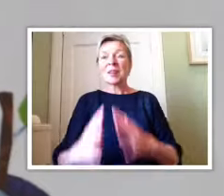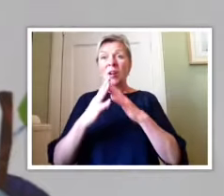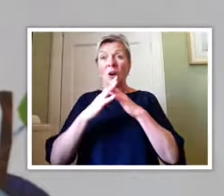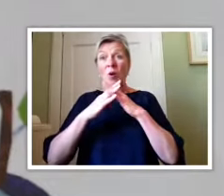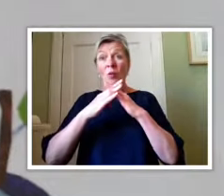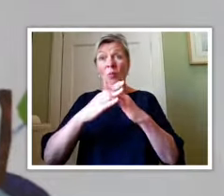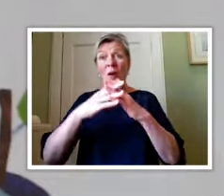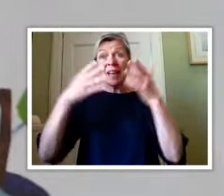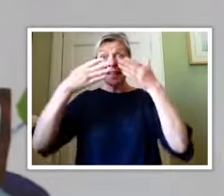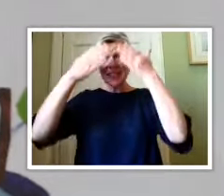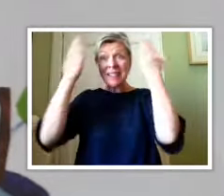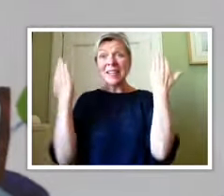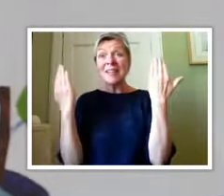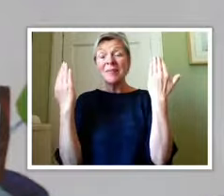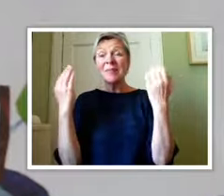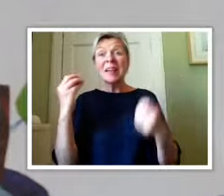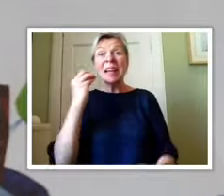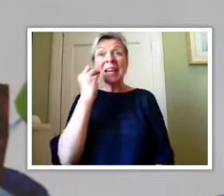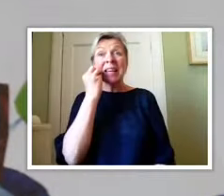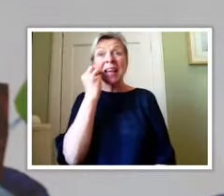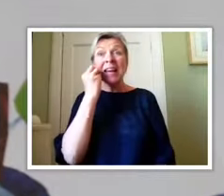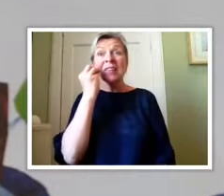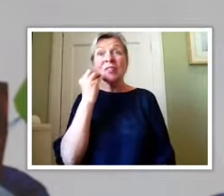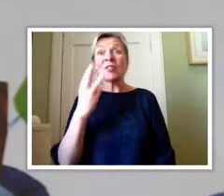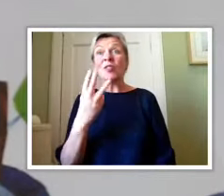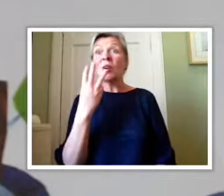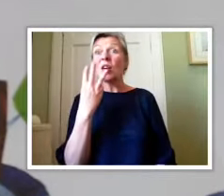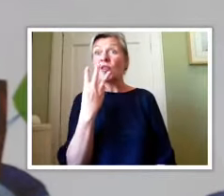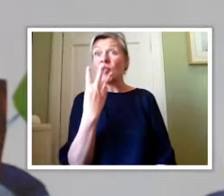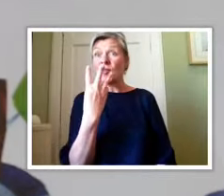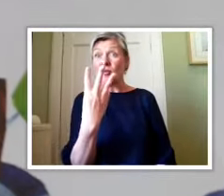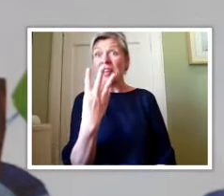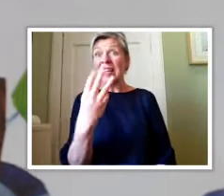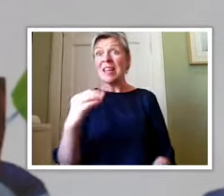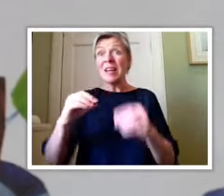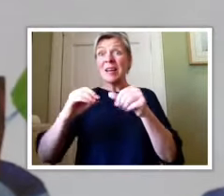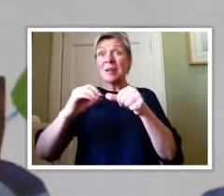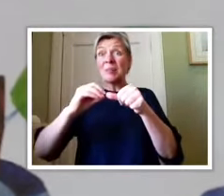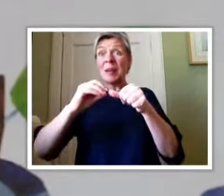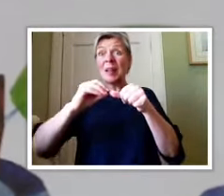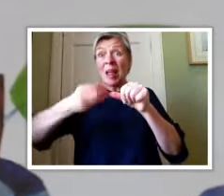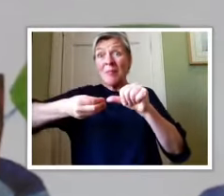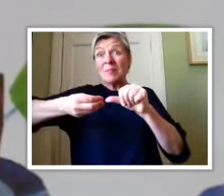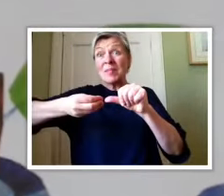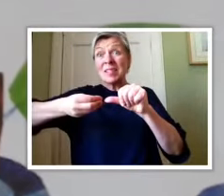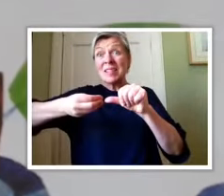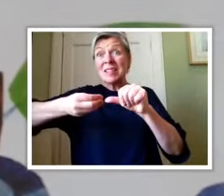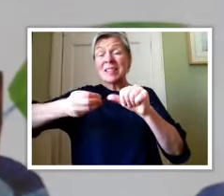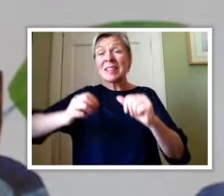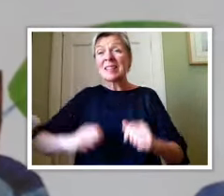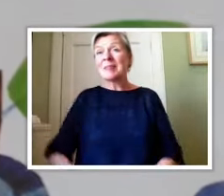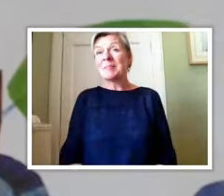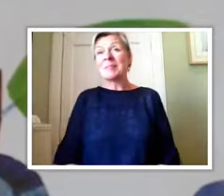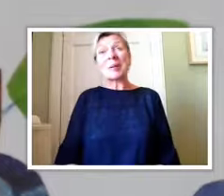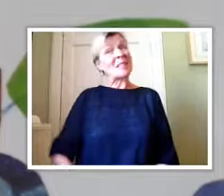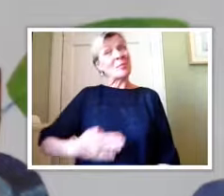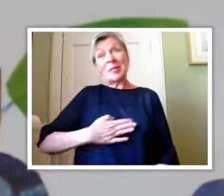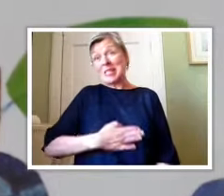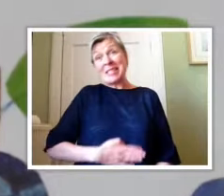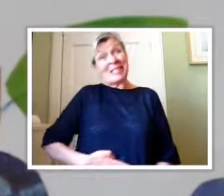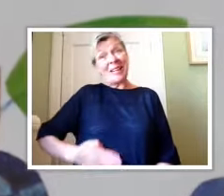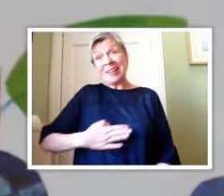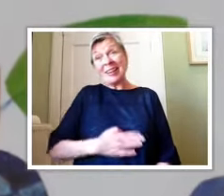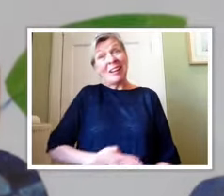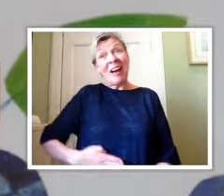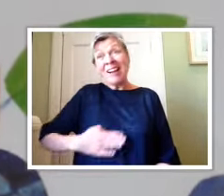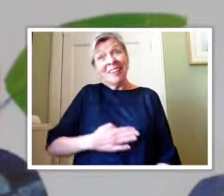On Wednesday, he ate through three plums, but he